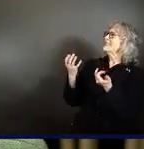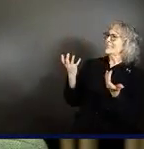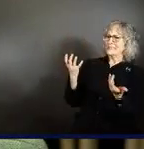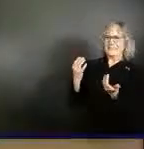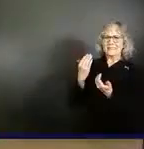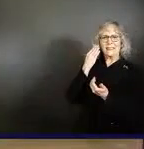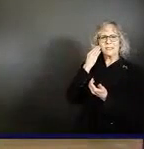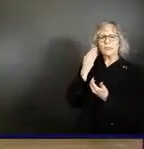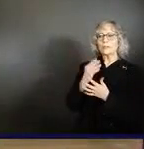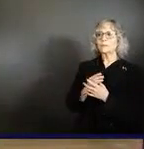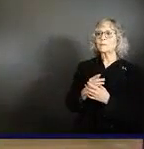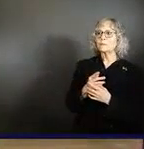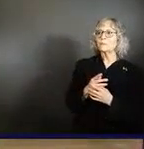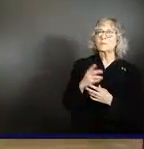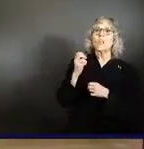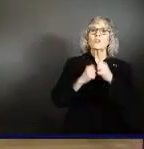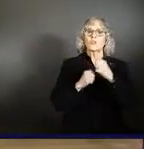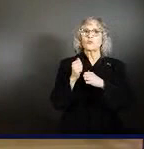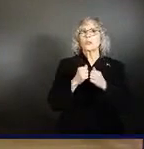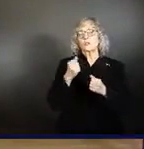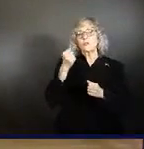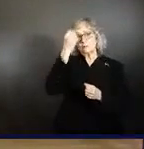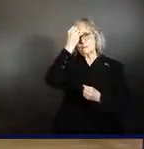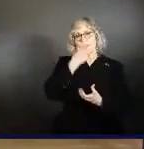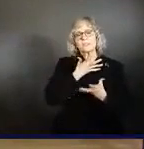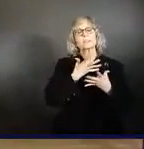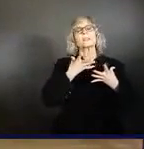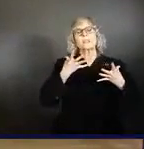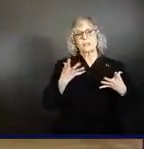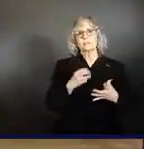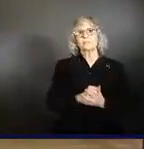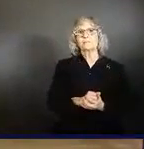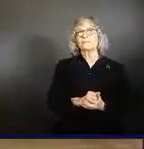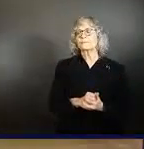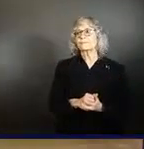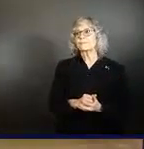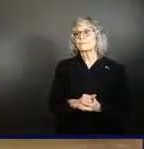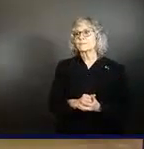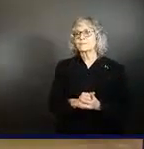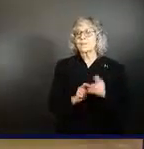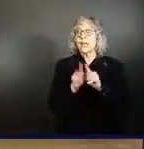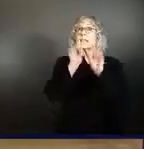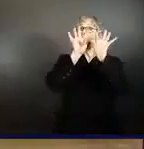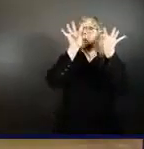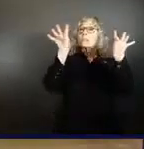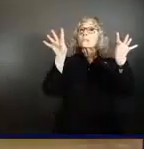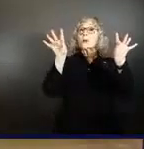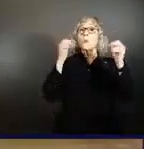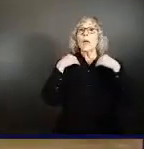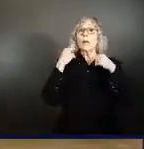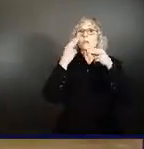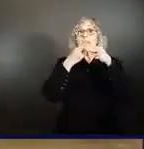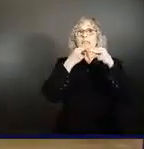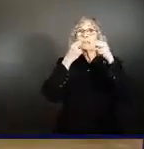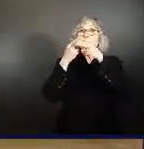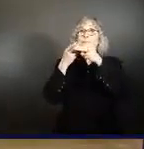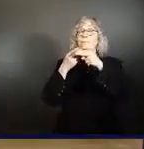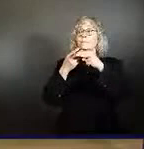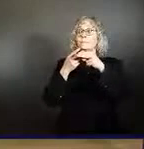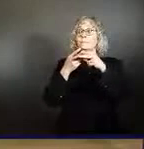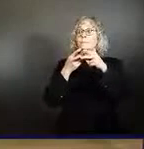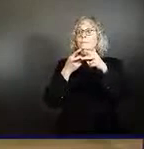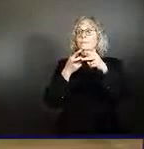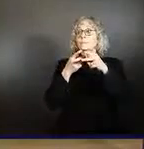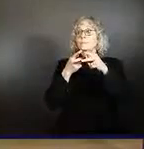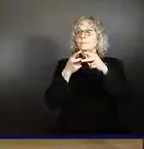Well, the structure tells you a lot about that, first of all. The fact that galaxies we have a name for them,